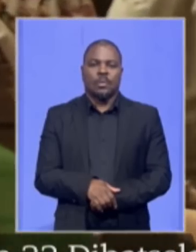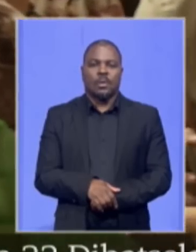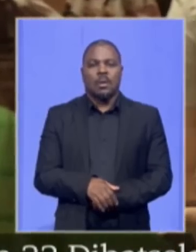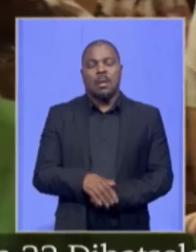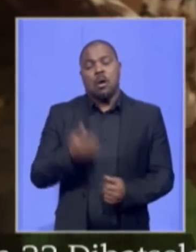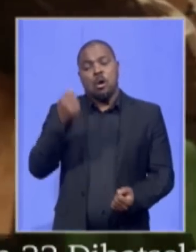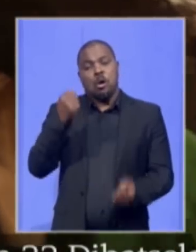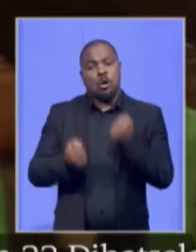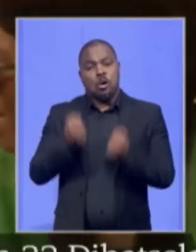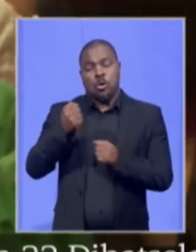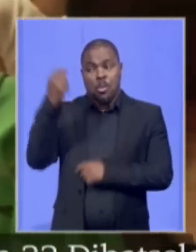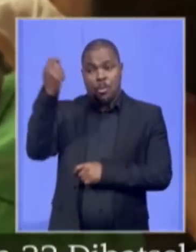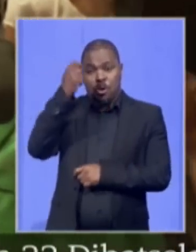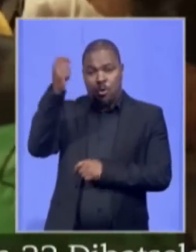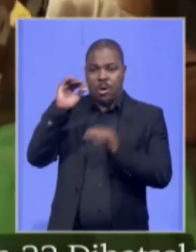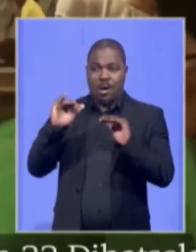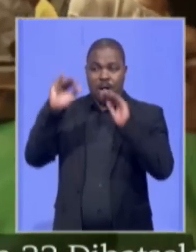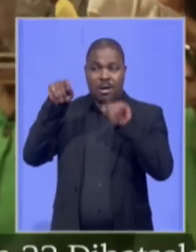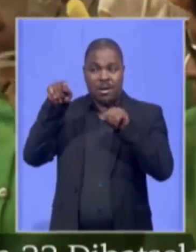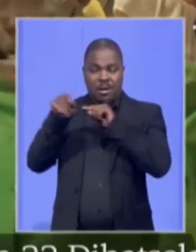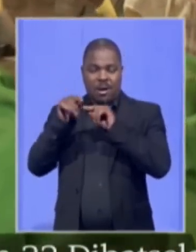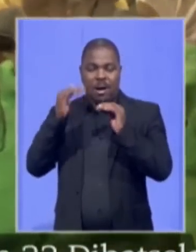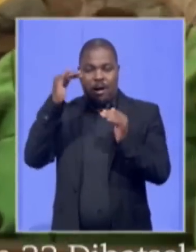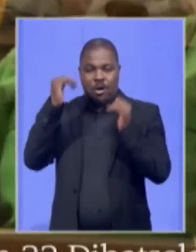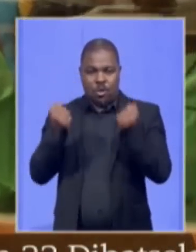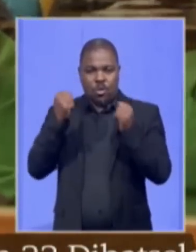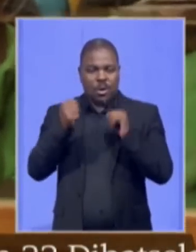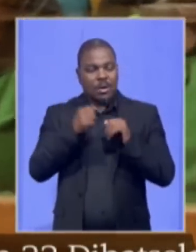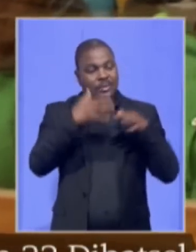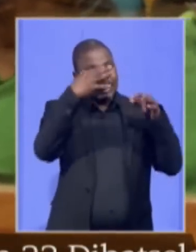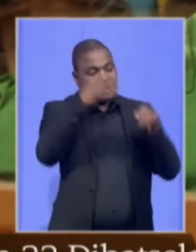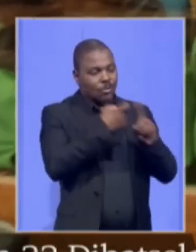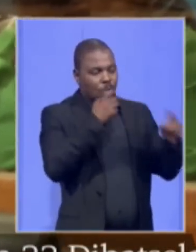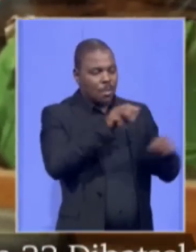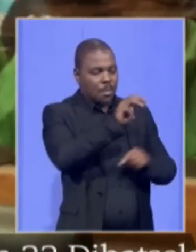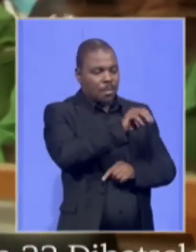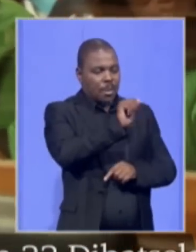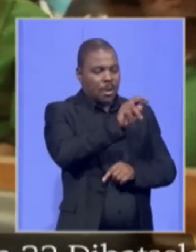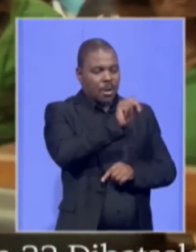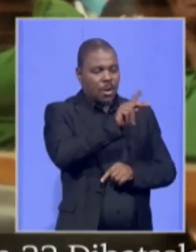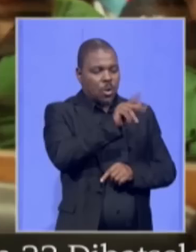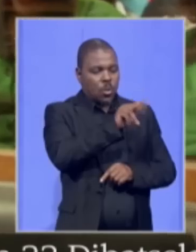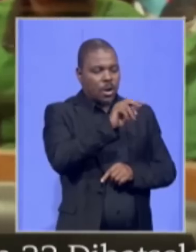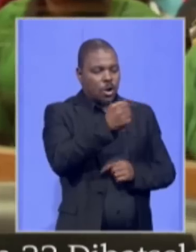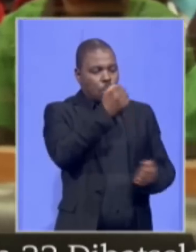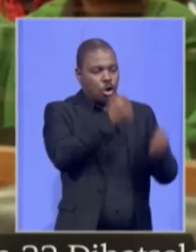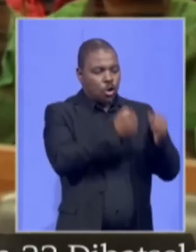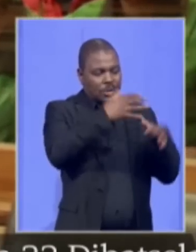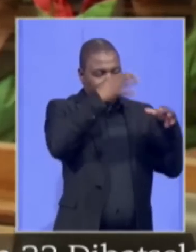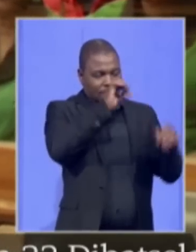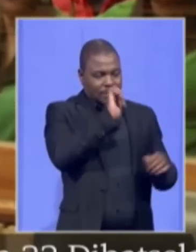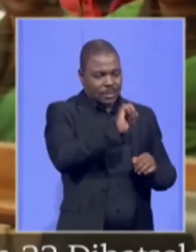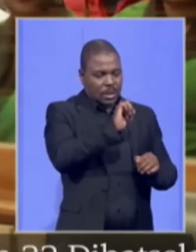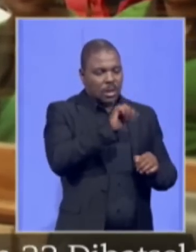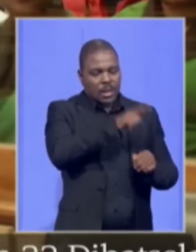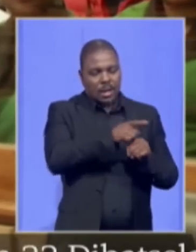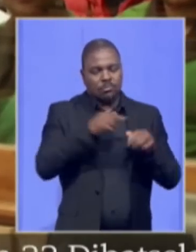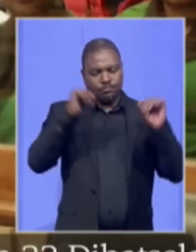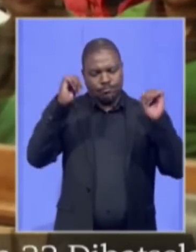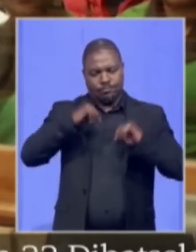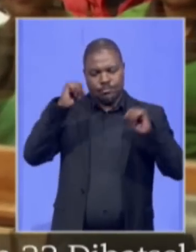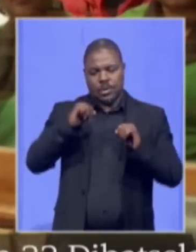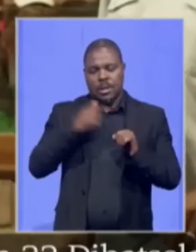nngwe kgotlatshekelo kgolo ya Polokwane e buseditse morago tshwetso ya magistrata wa kwa Mankweng go neela babueledi ba ga Olifir tetla ya